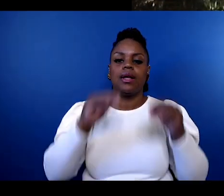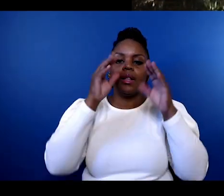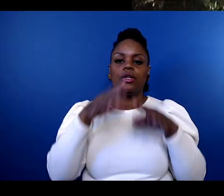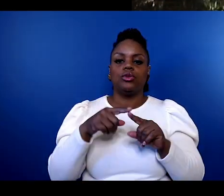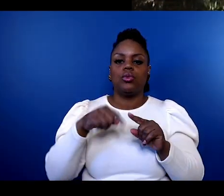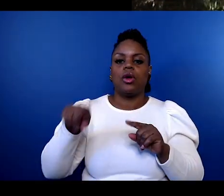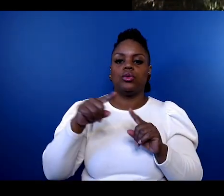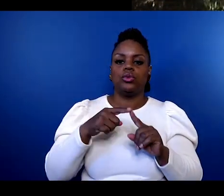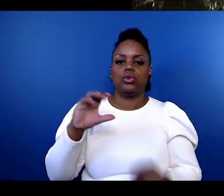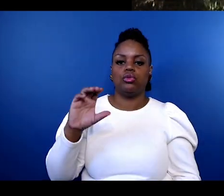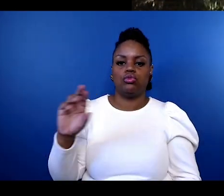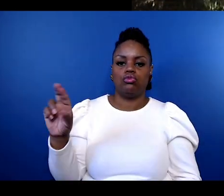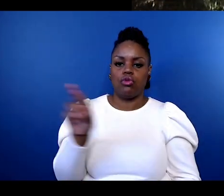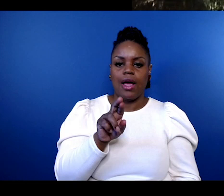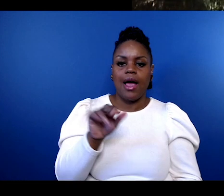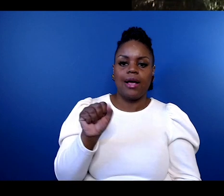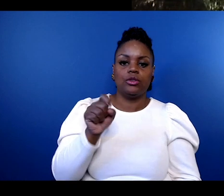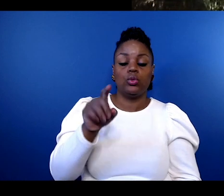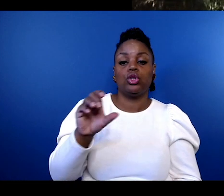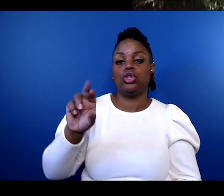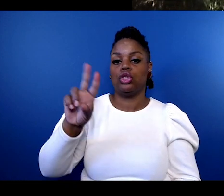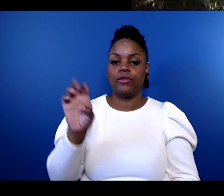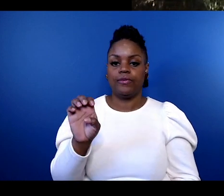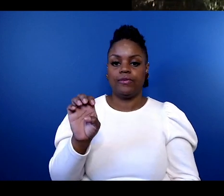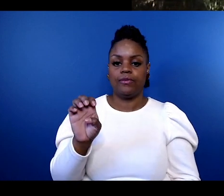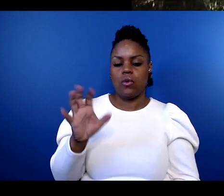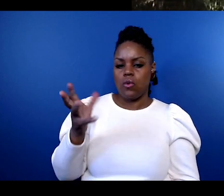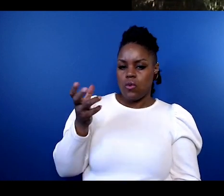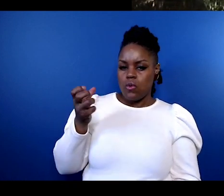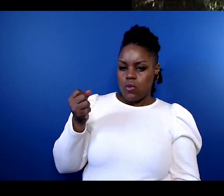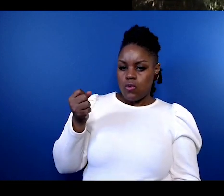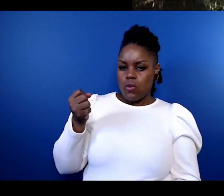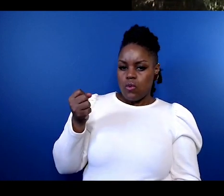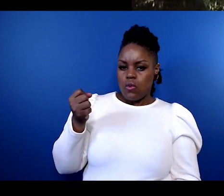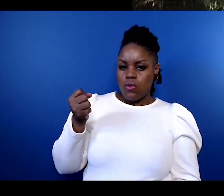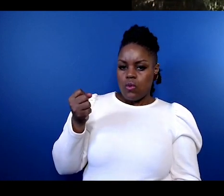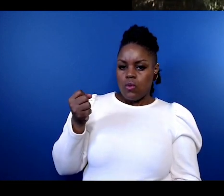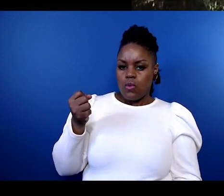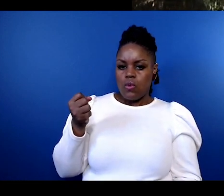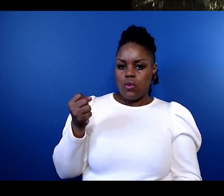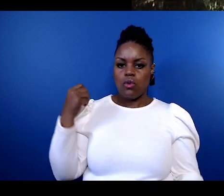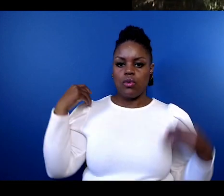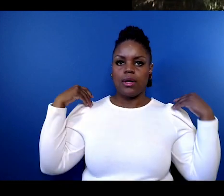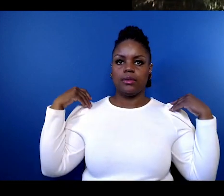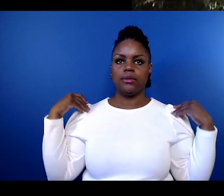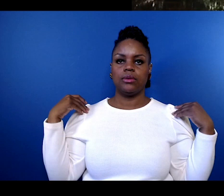Exhale, circle it to the right as you curve. Hold that curve. Press the shoulders